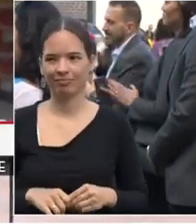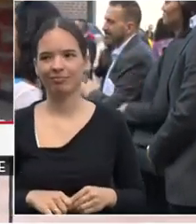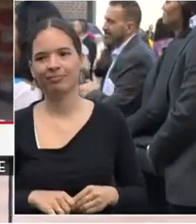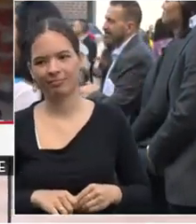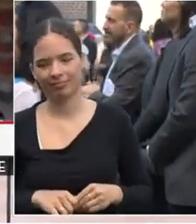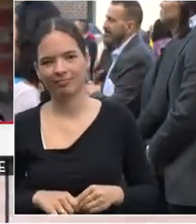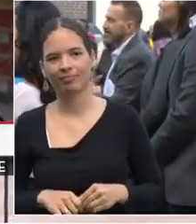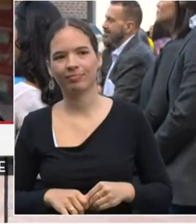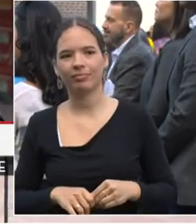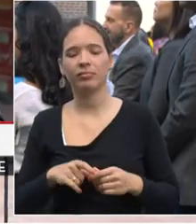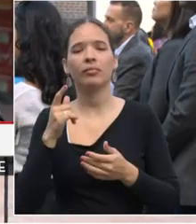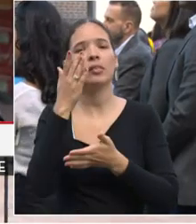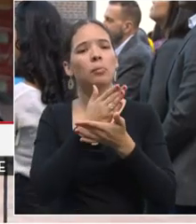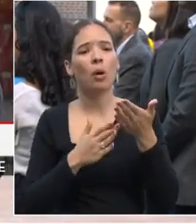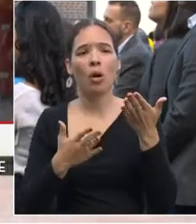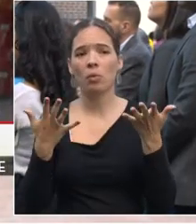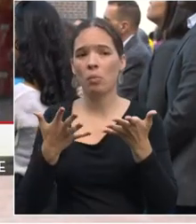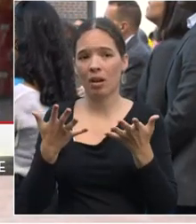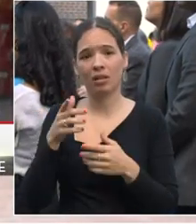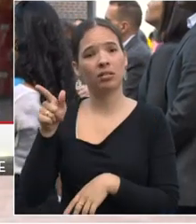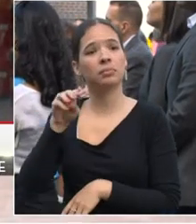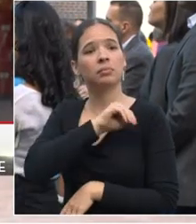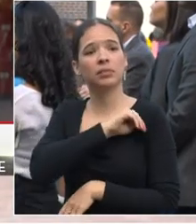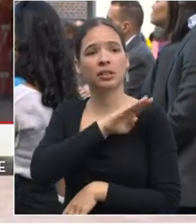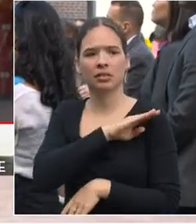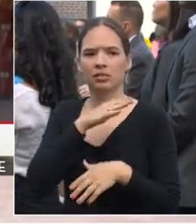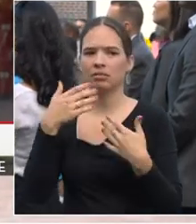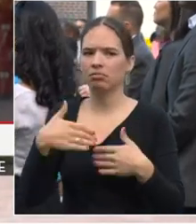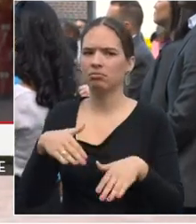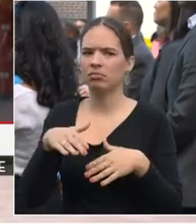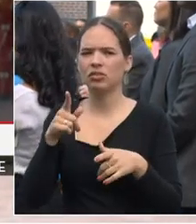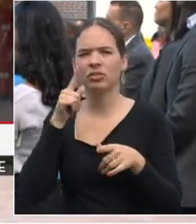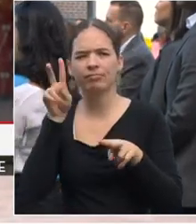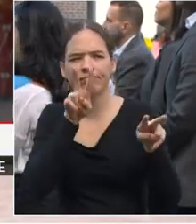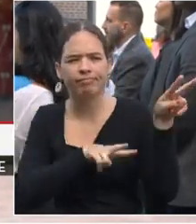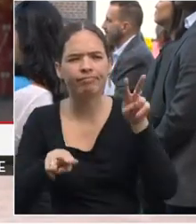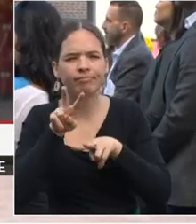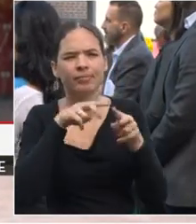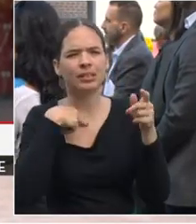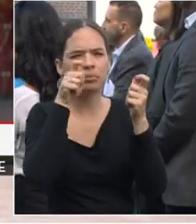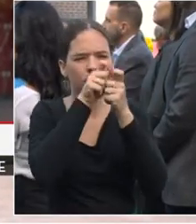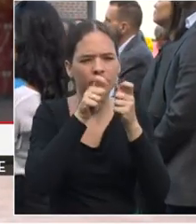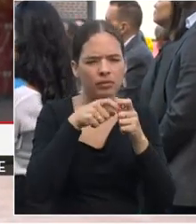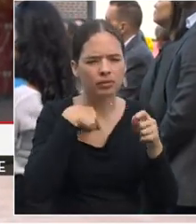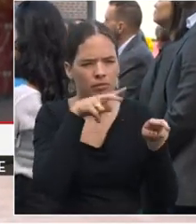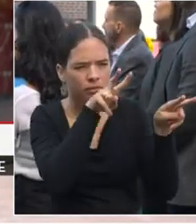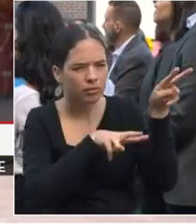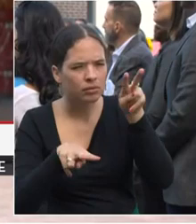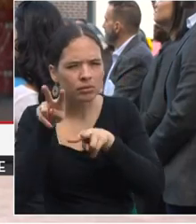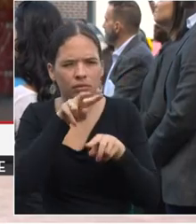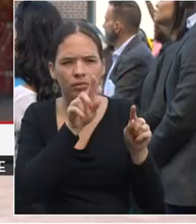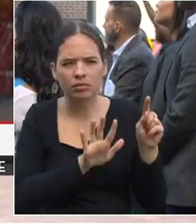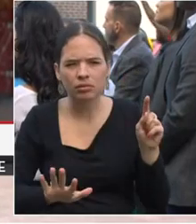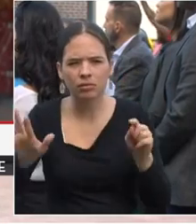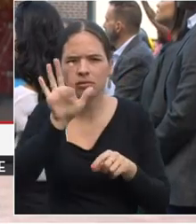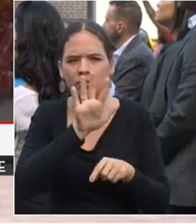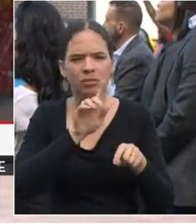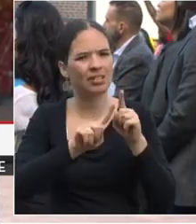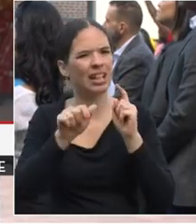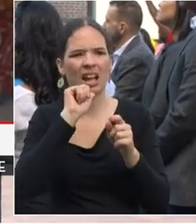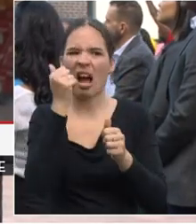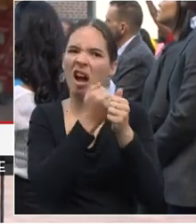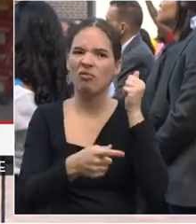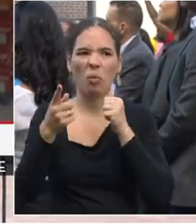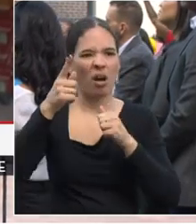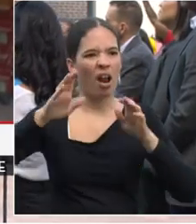So part of what makes Mayor Bowser great is she looks at every single detail. Not everyone has had a chance to go into the store